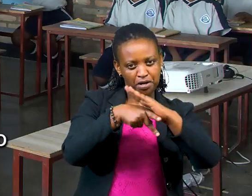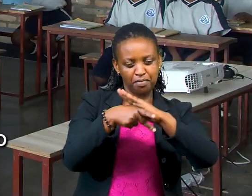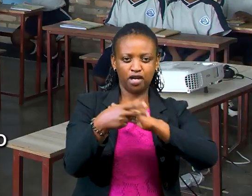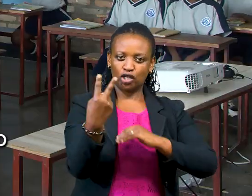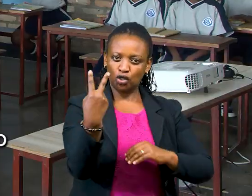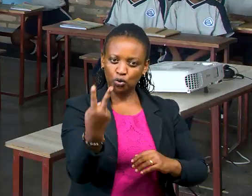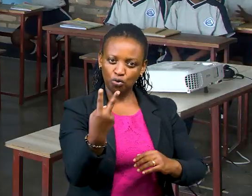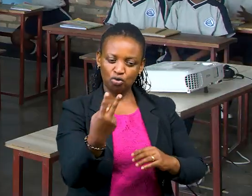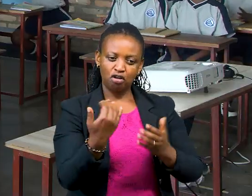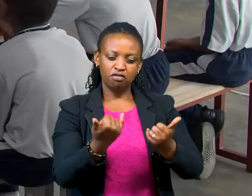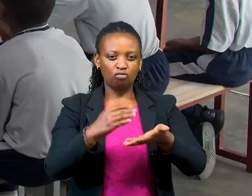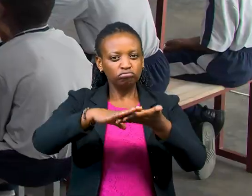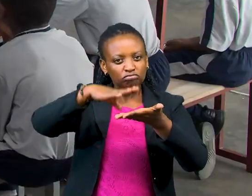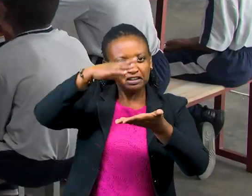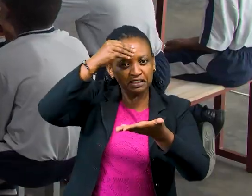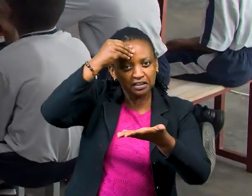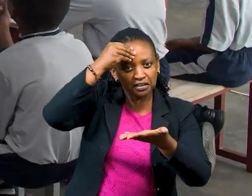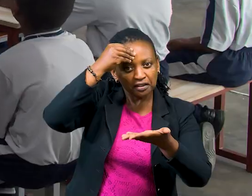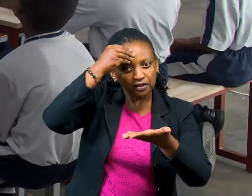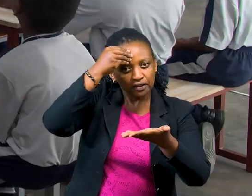primary 2, and to learn?